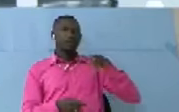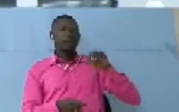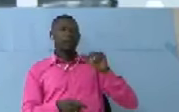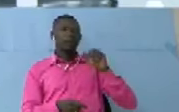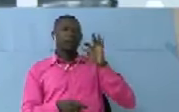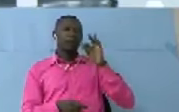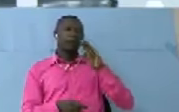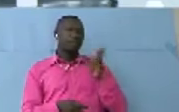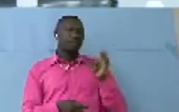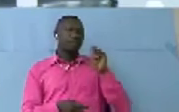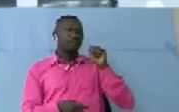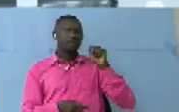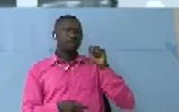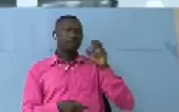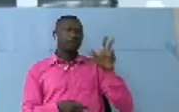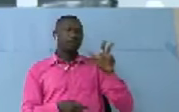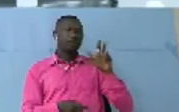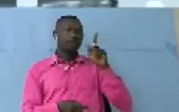Banka Mane,